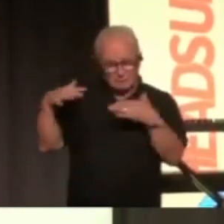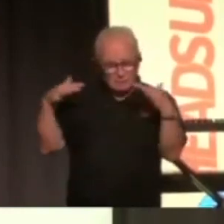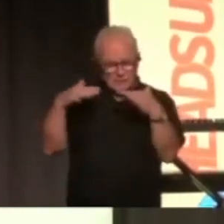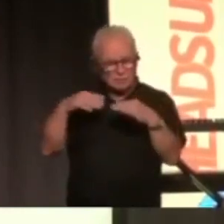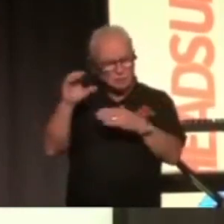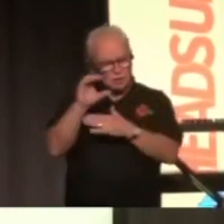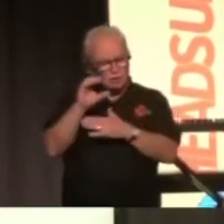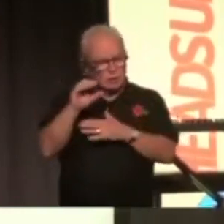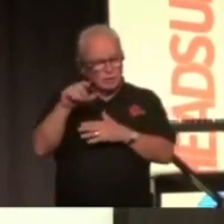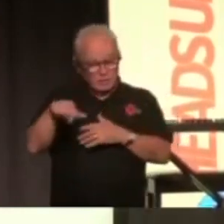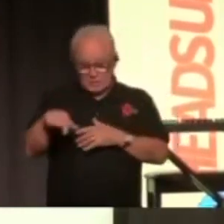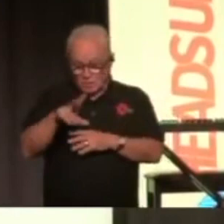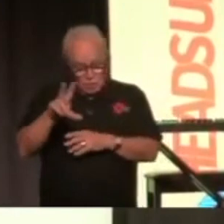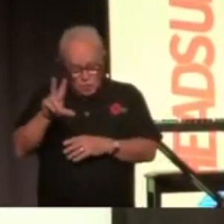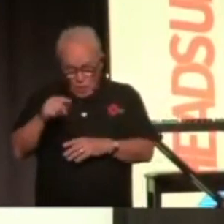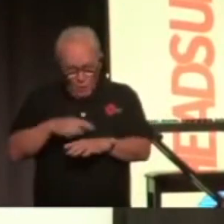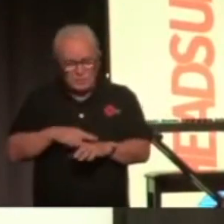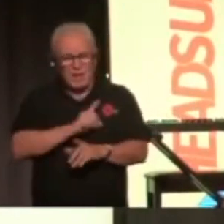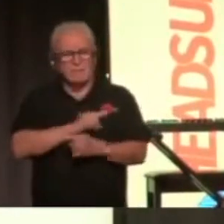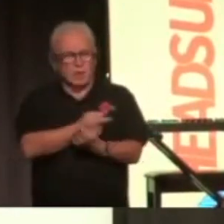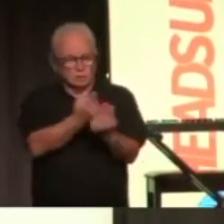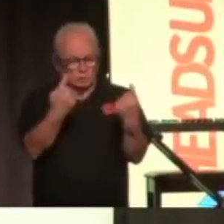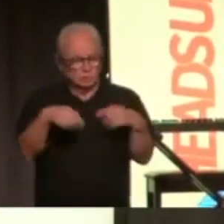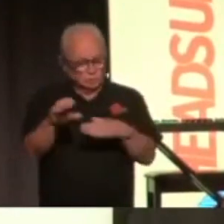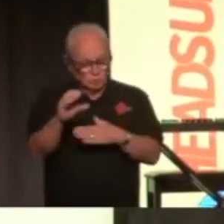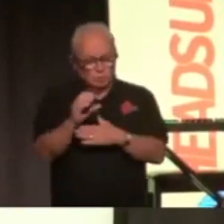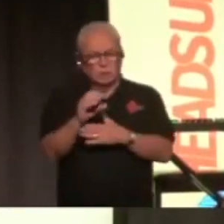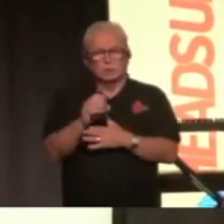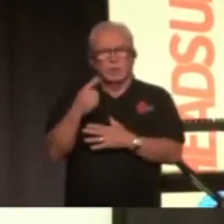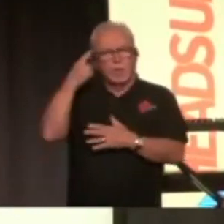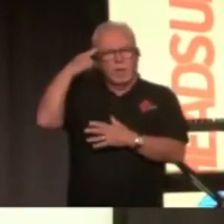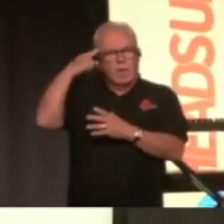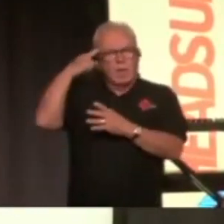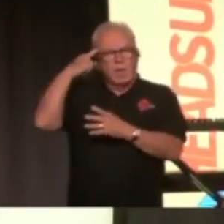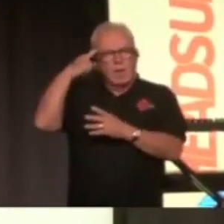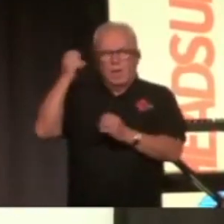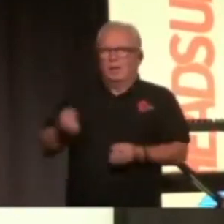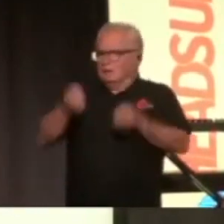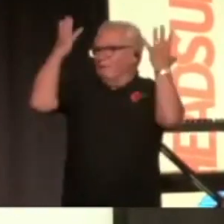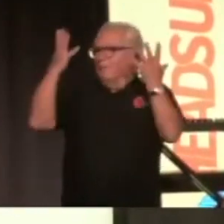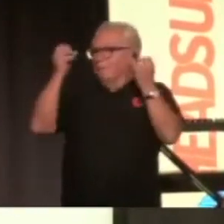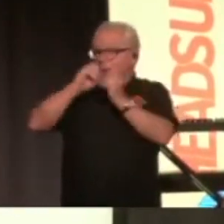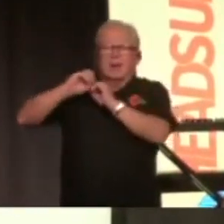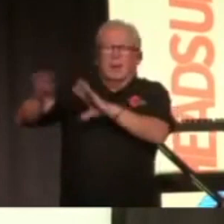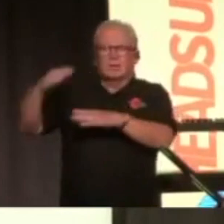Church, this is no time for us to lose our head.